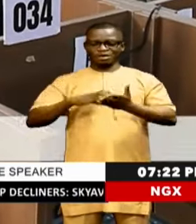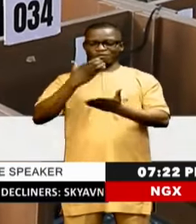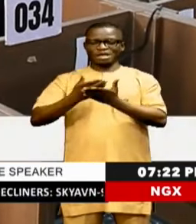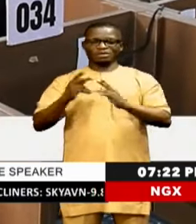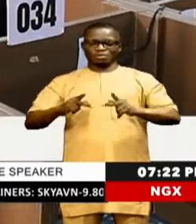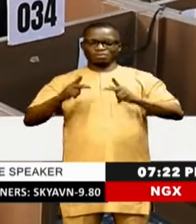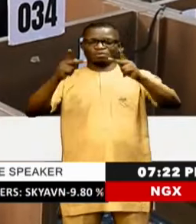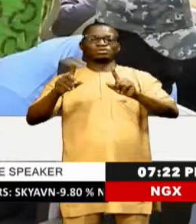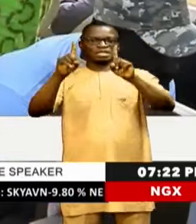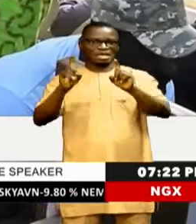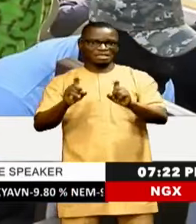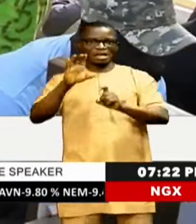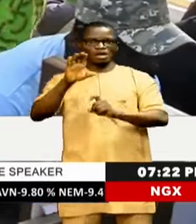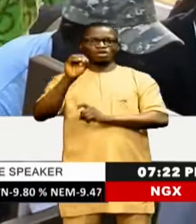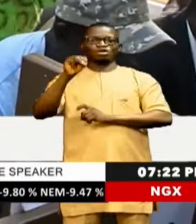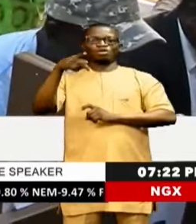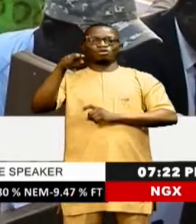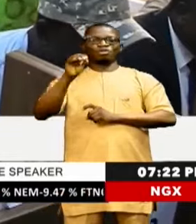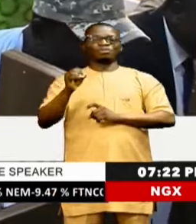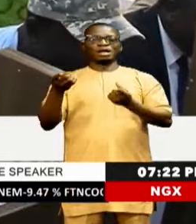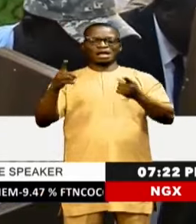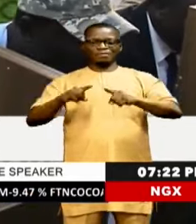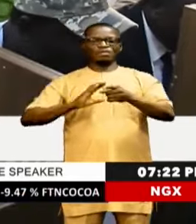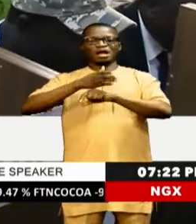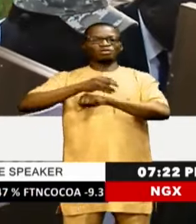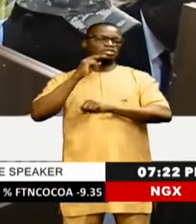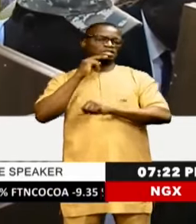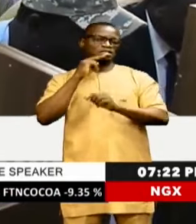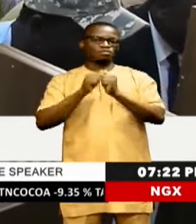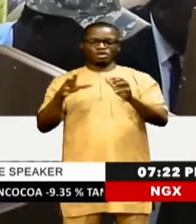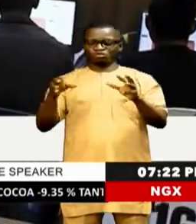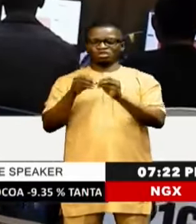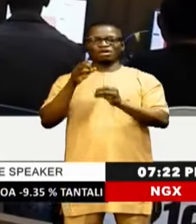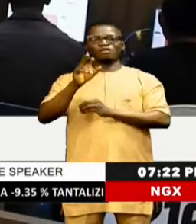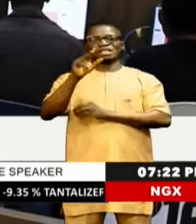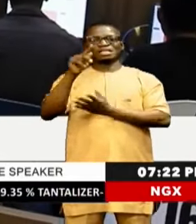promotional examination, CROMPRO, is taking place across the Federation with a total of